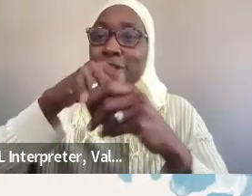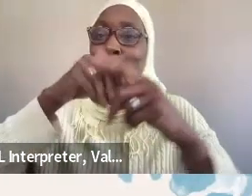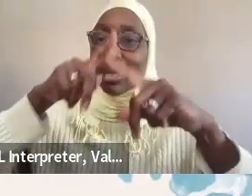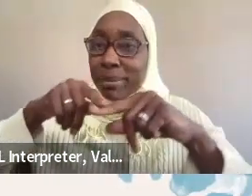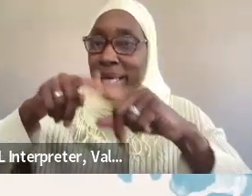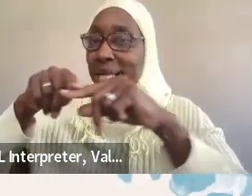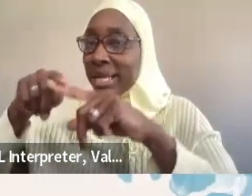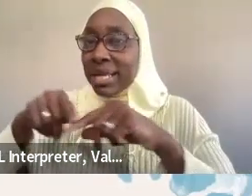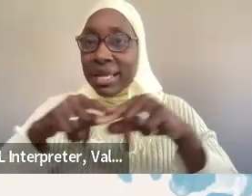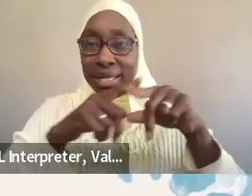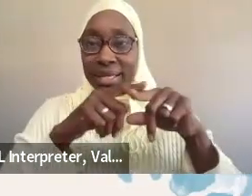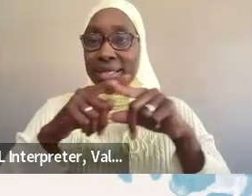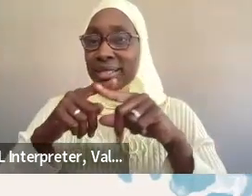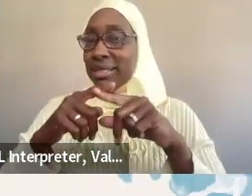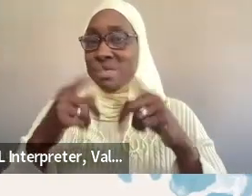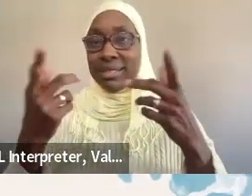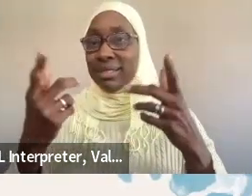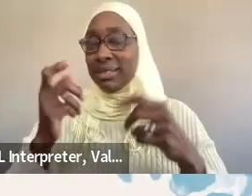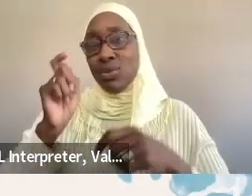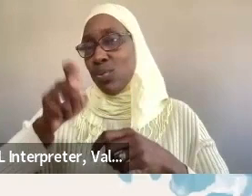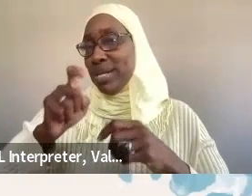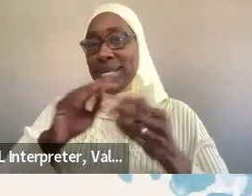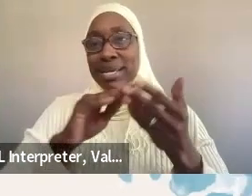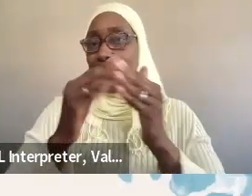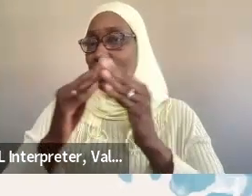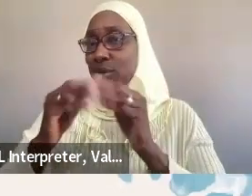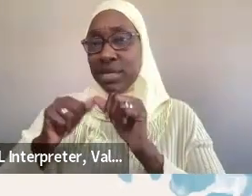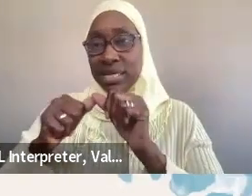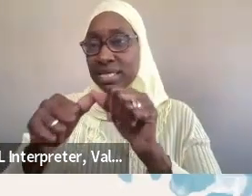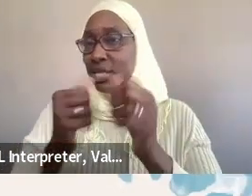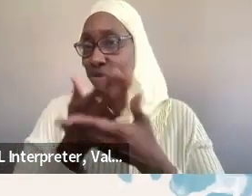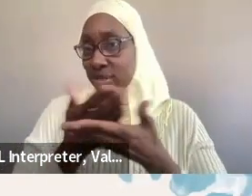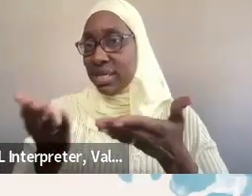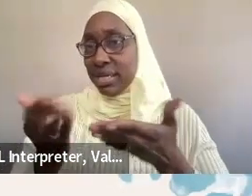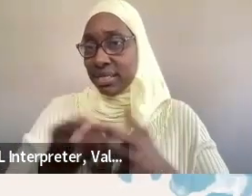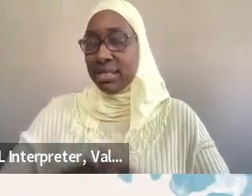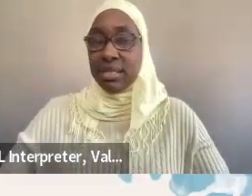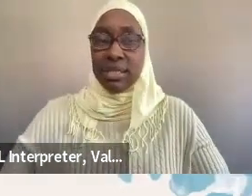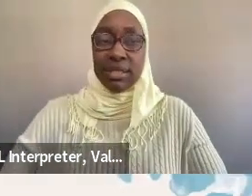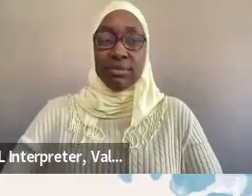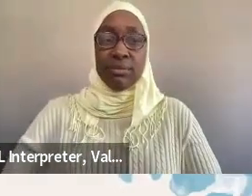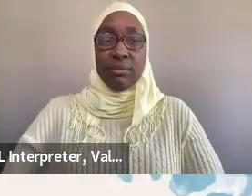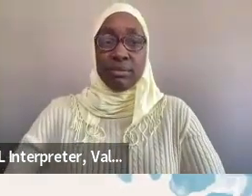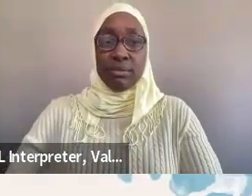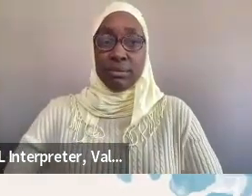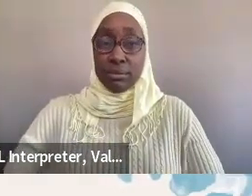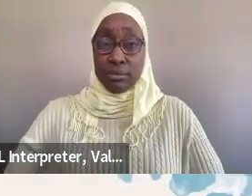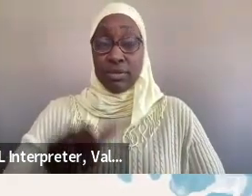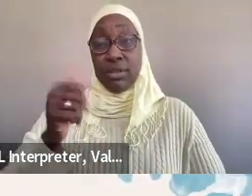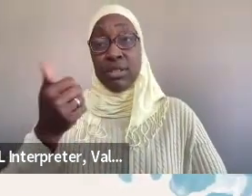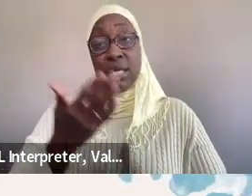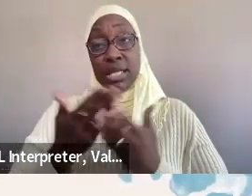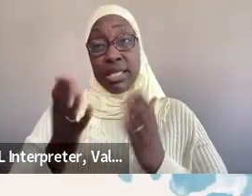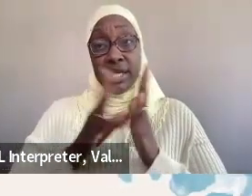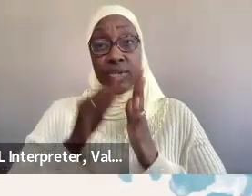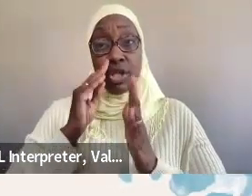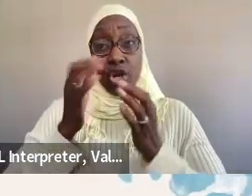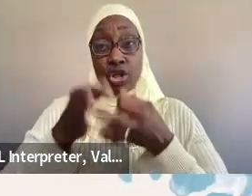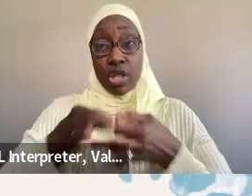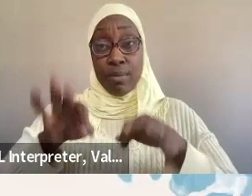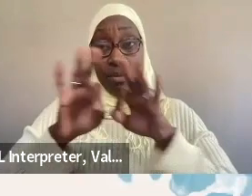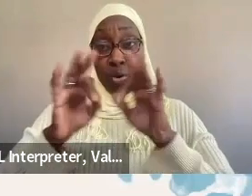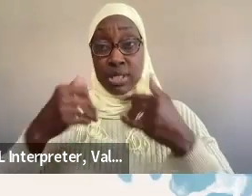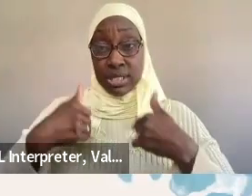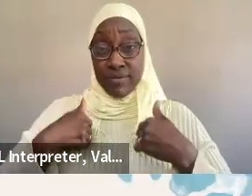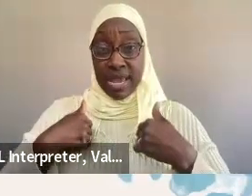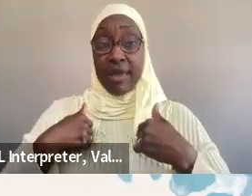takes a community to keep initiatives like this going. Also recognizing another lesson that we've learned is the importance of having a